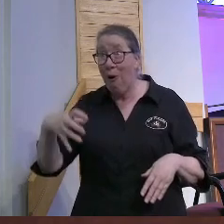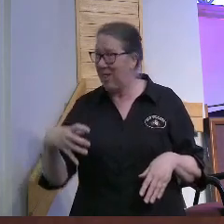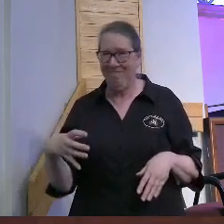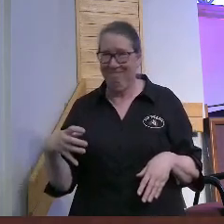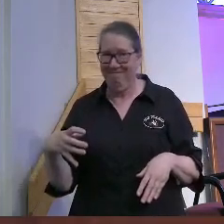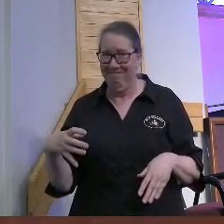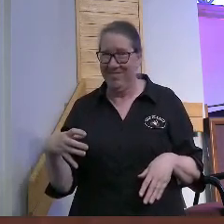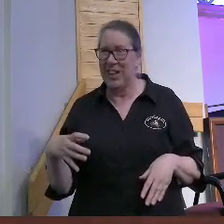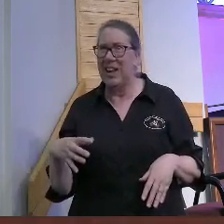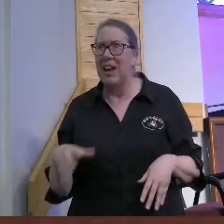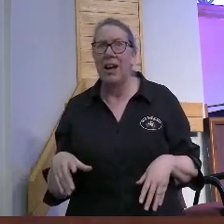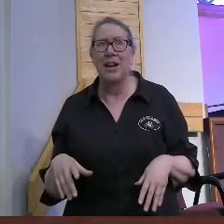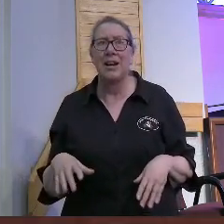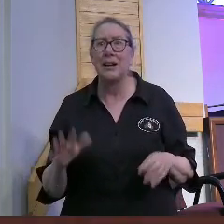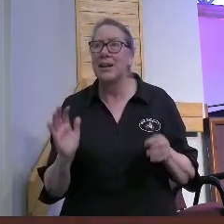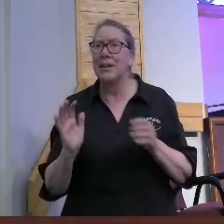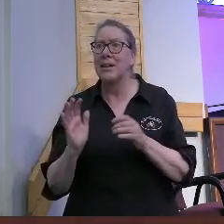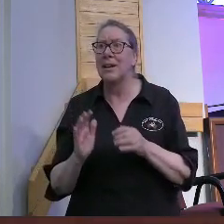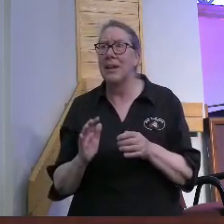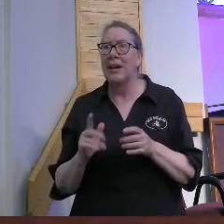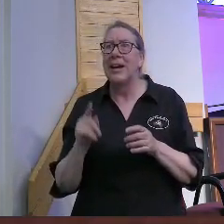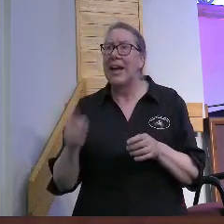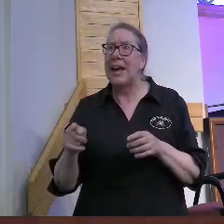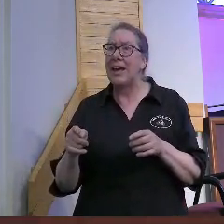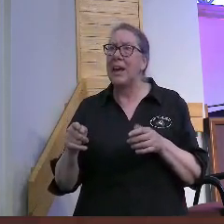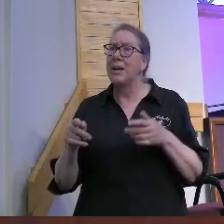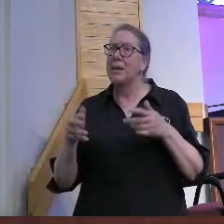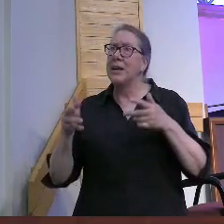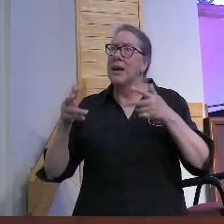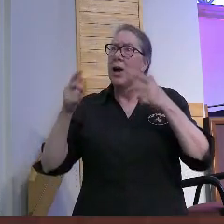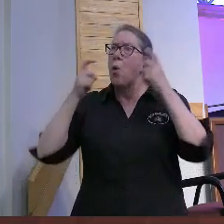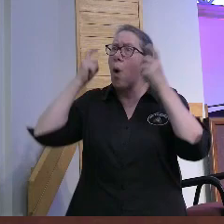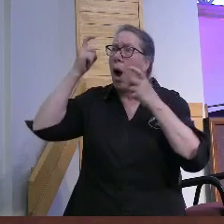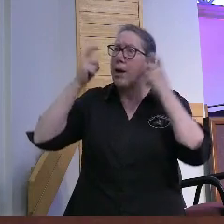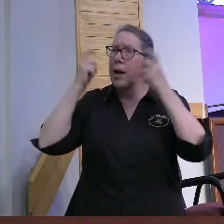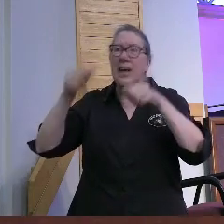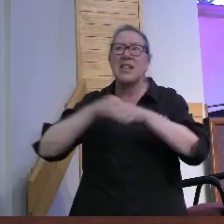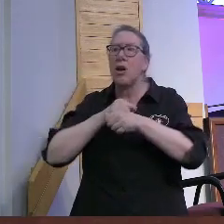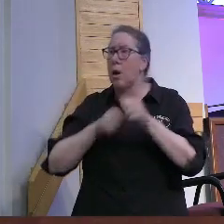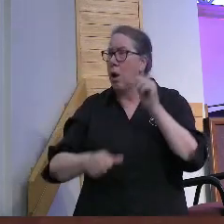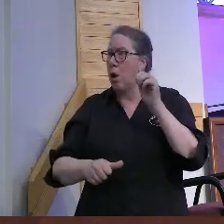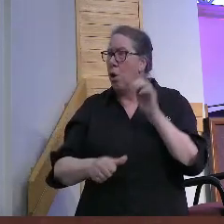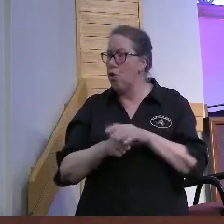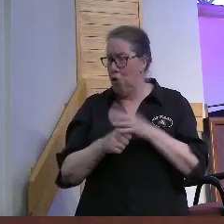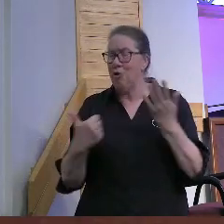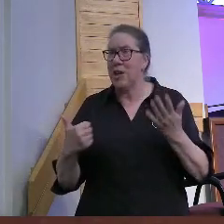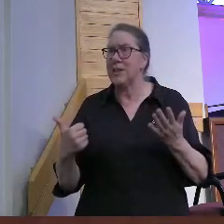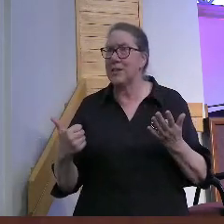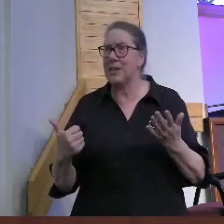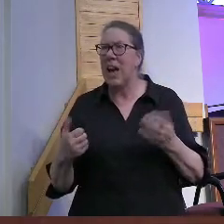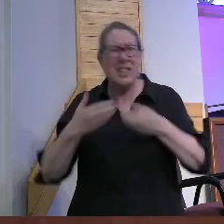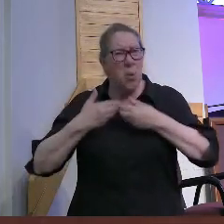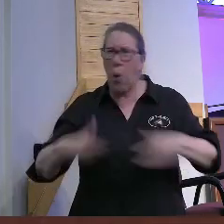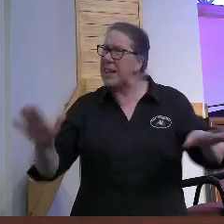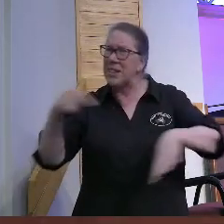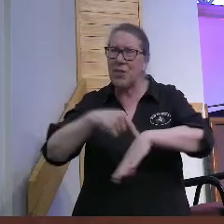But what Jesus is saying, he's using that illustration to say, worrying is useless. Worrying is a waste of time.